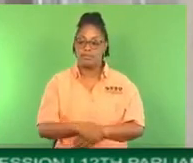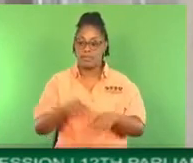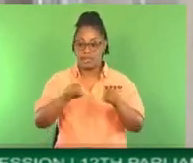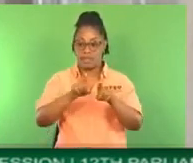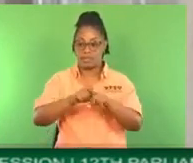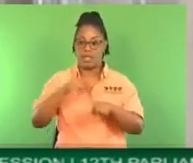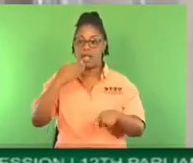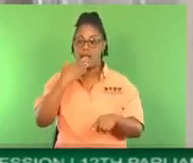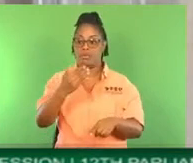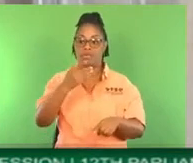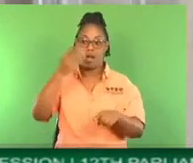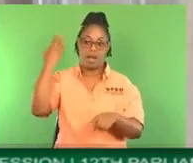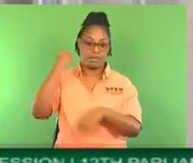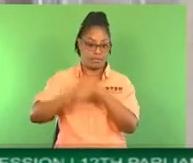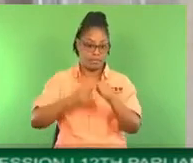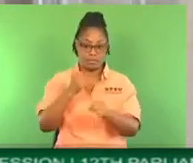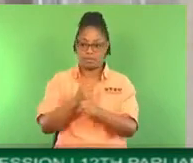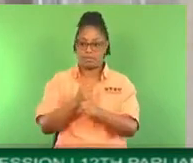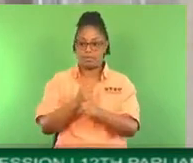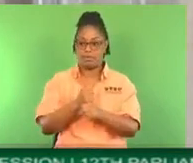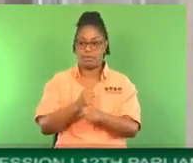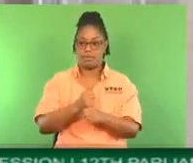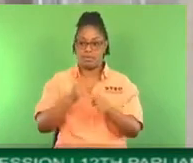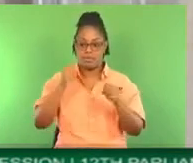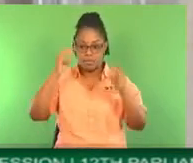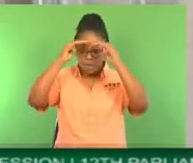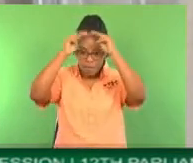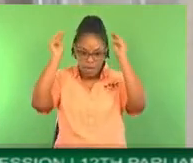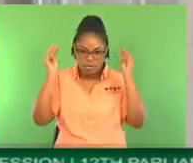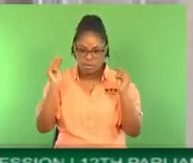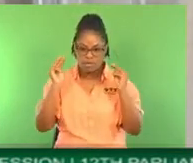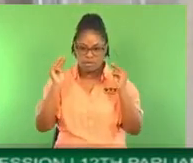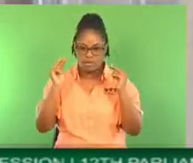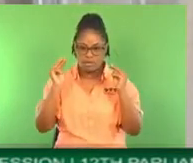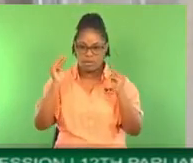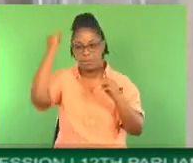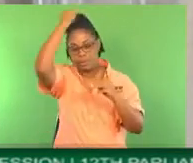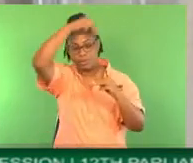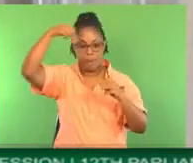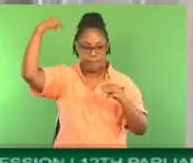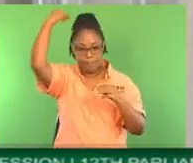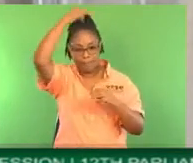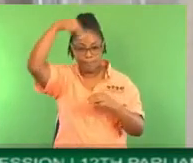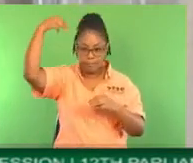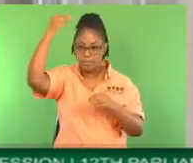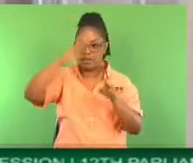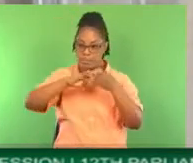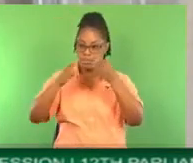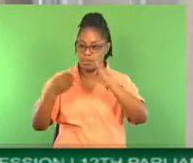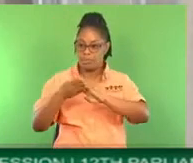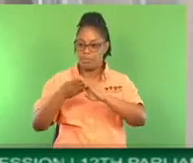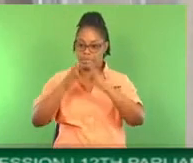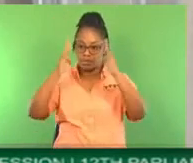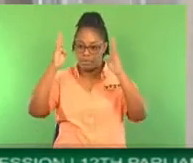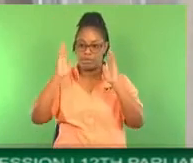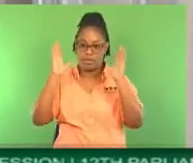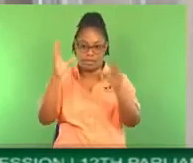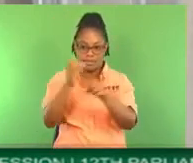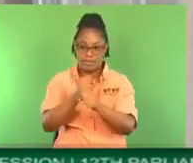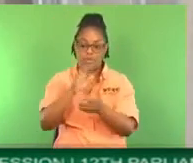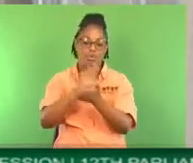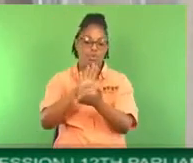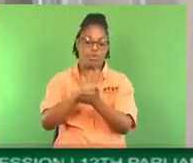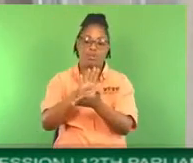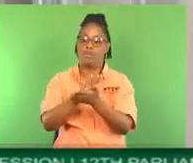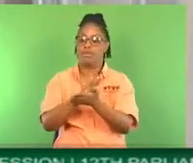the Islamic community are hoping that they will get a school in that area of Trinidad. I think